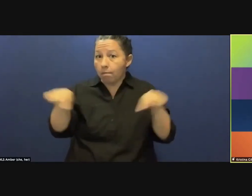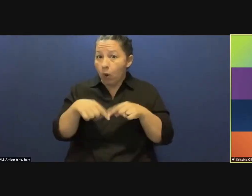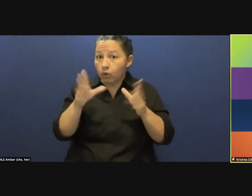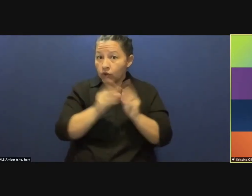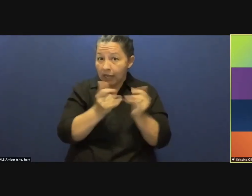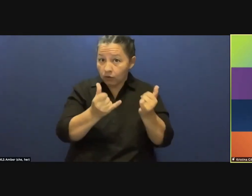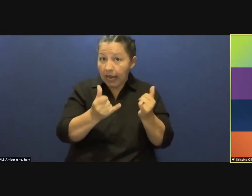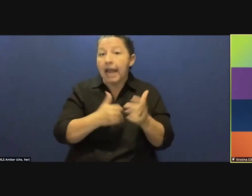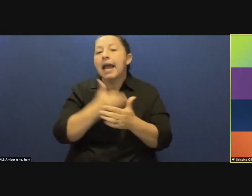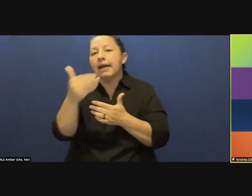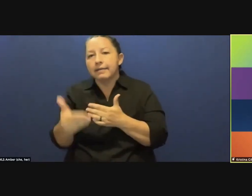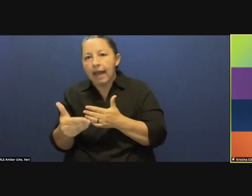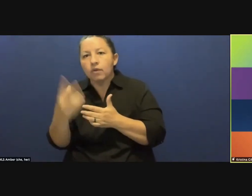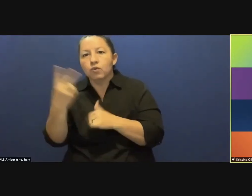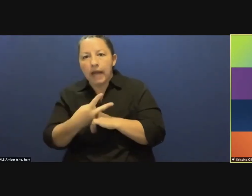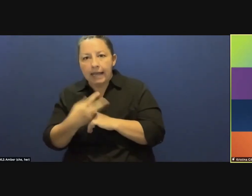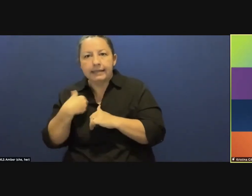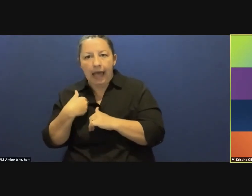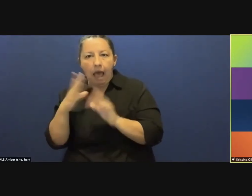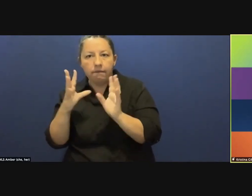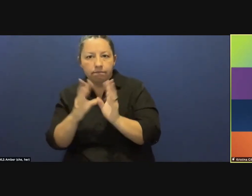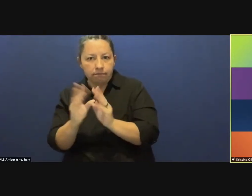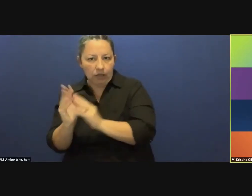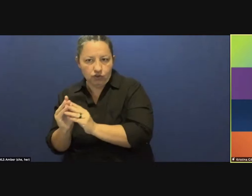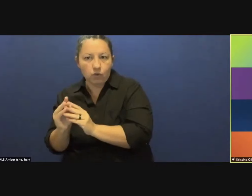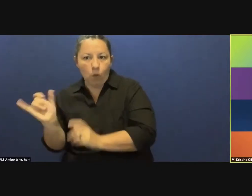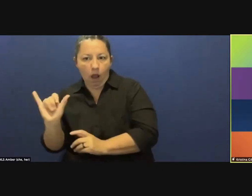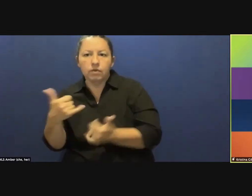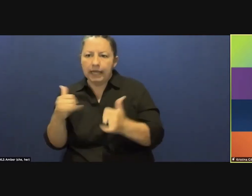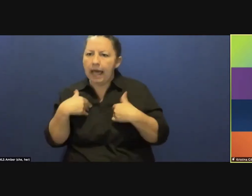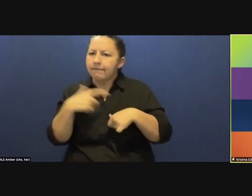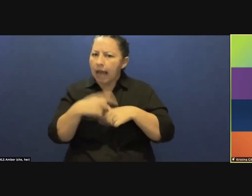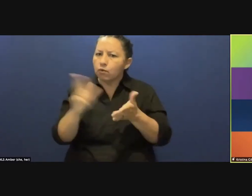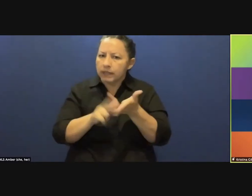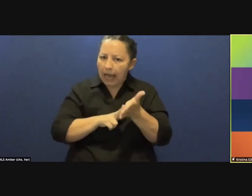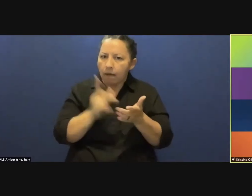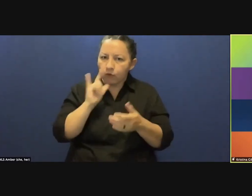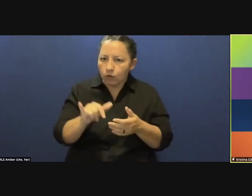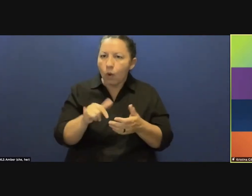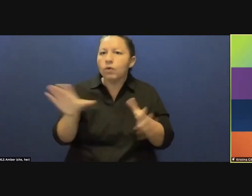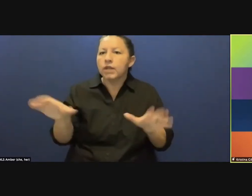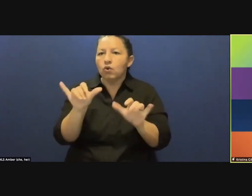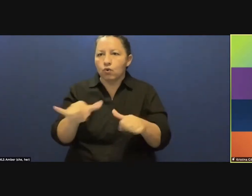2 days. And so you still have time to sign up for those and do that.